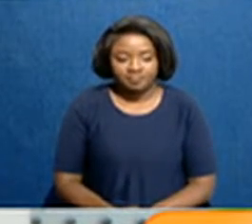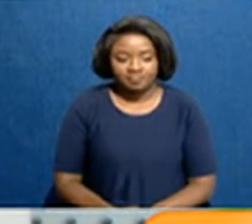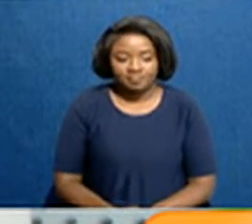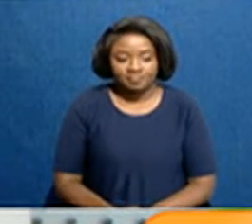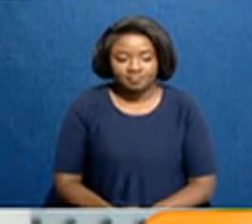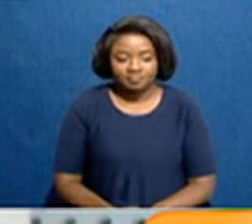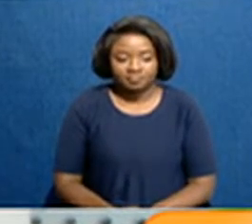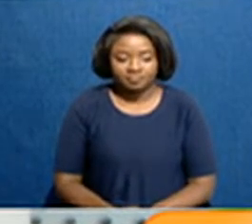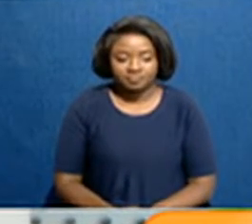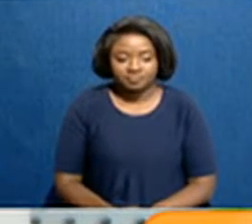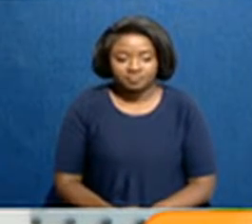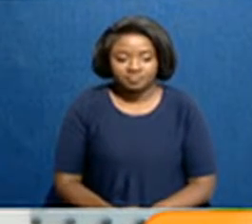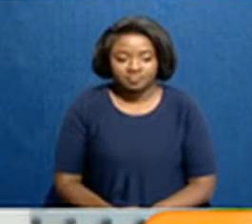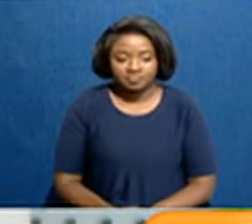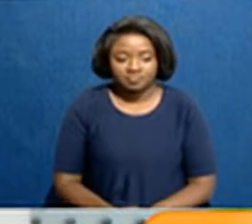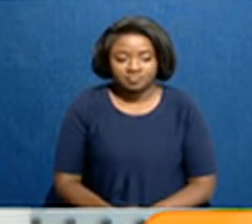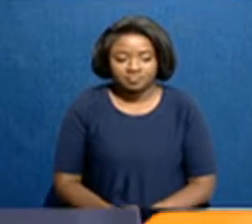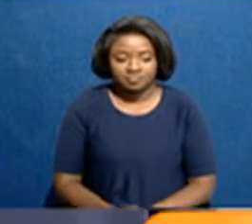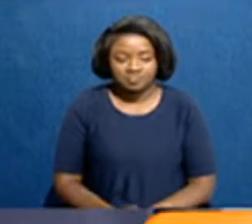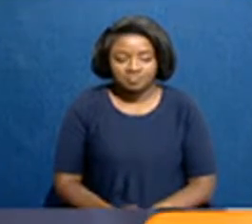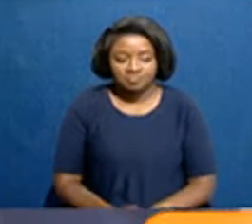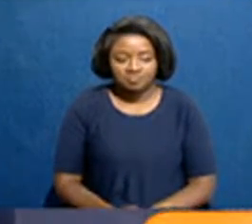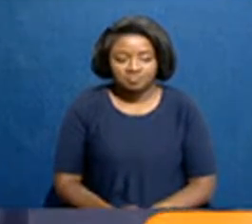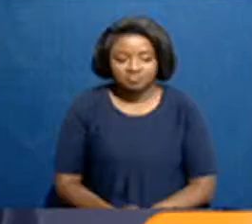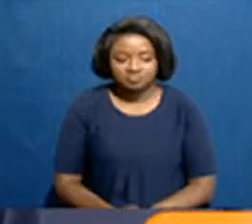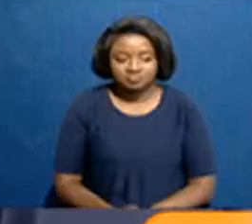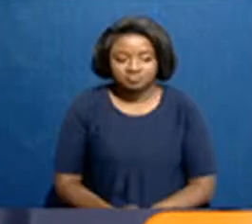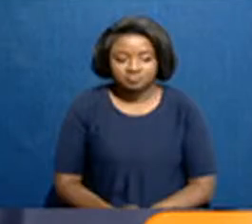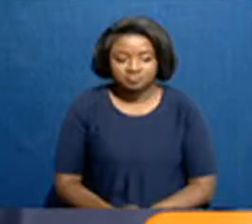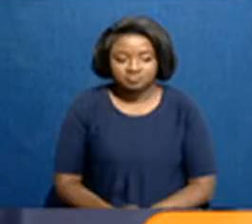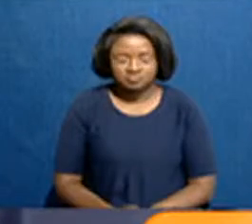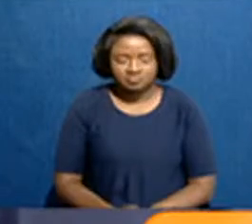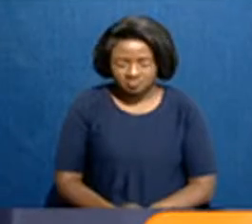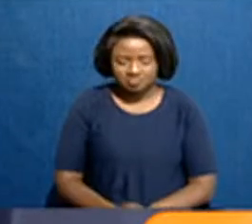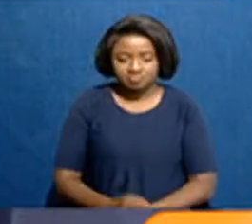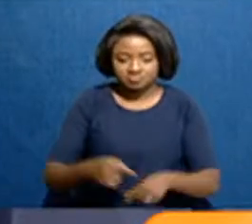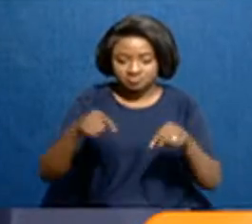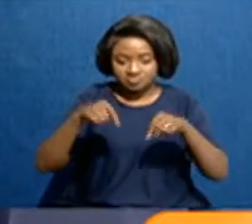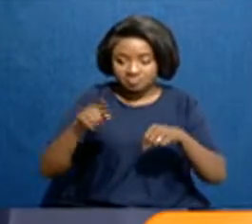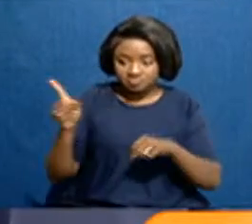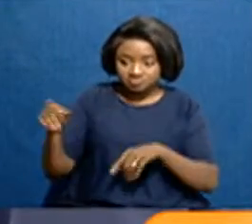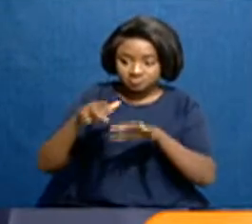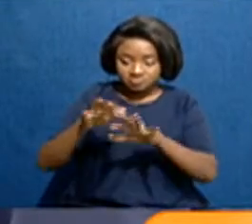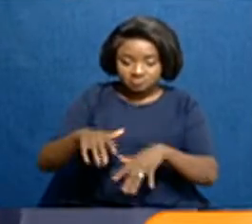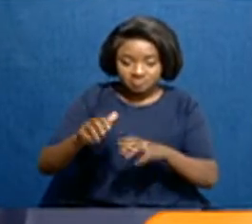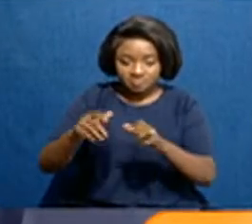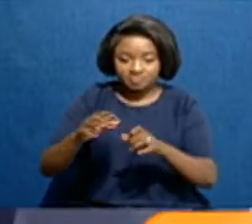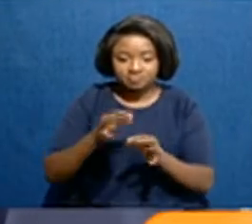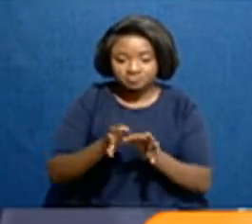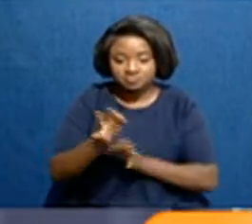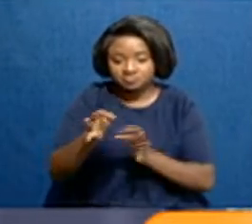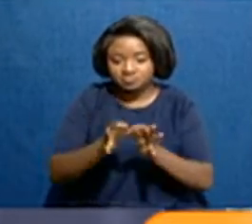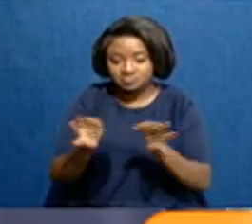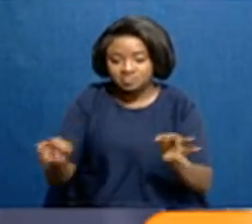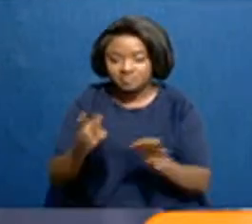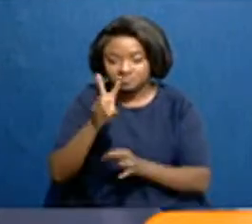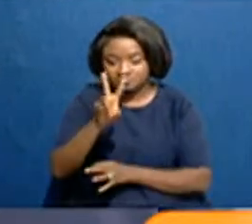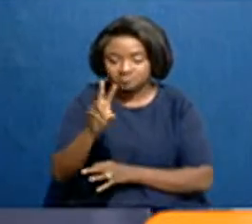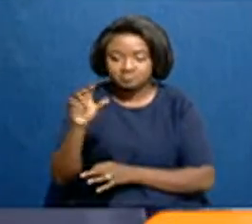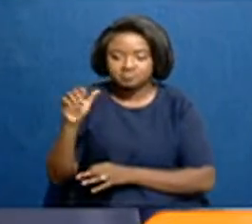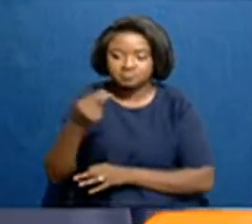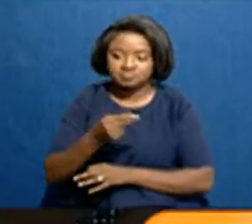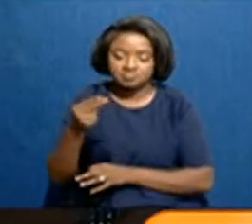to find partners and to establish this place. Today, the farm, which covers over 2 hectares, boasts of